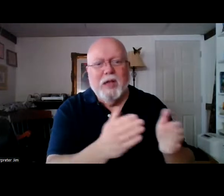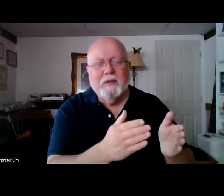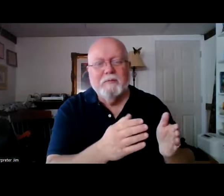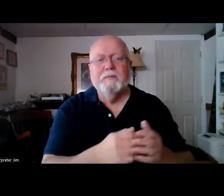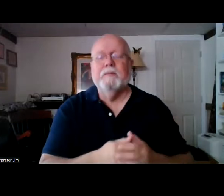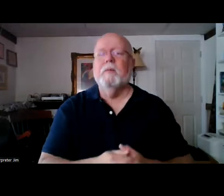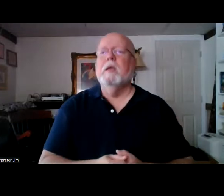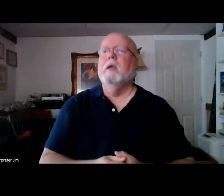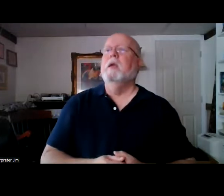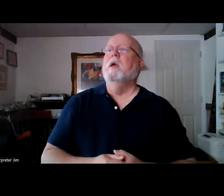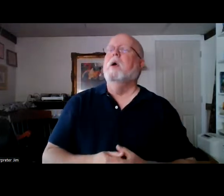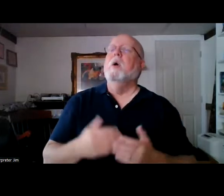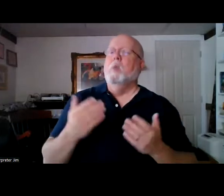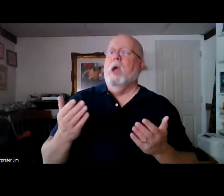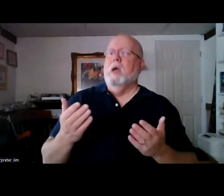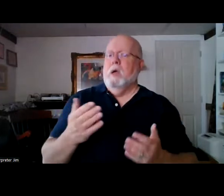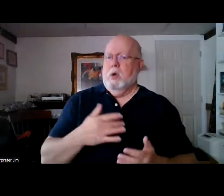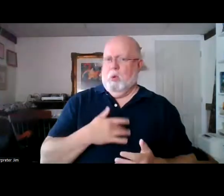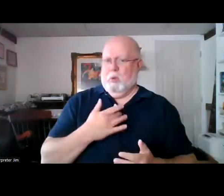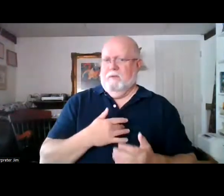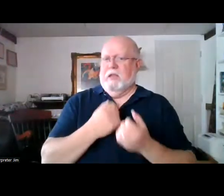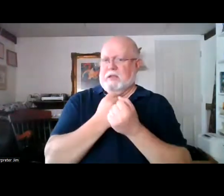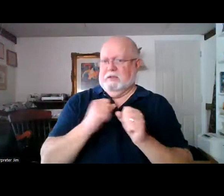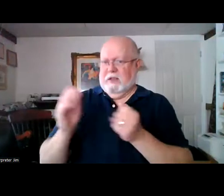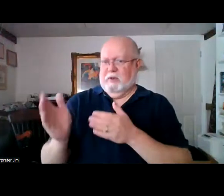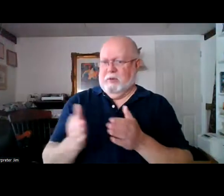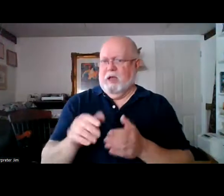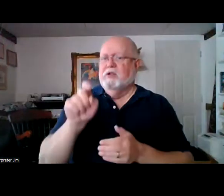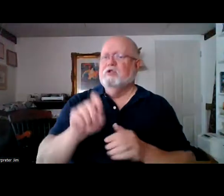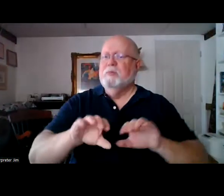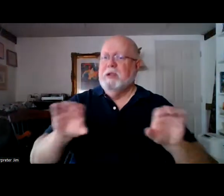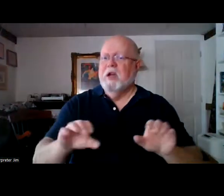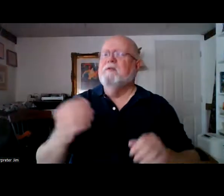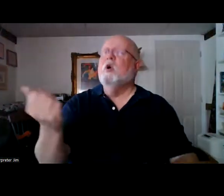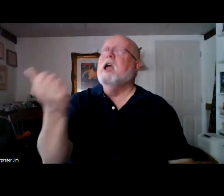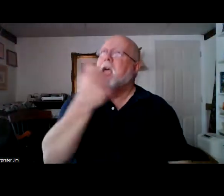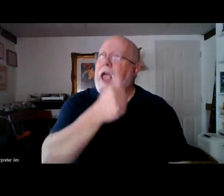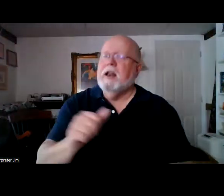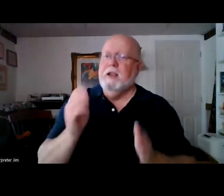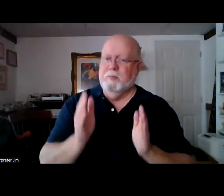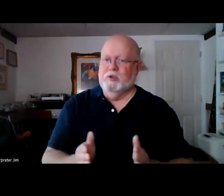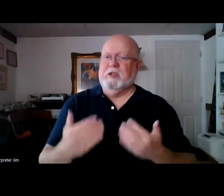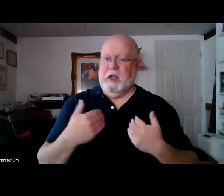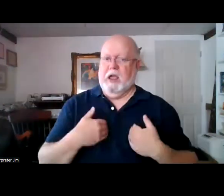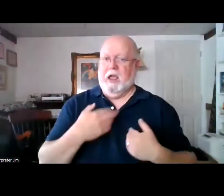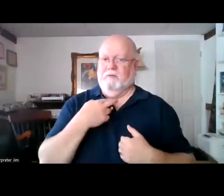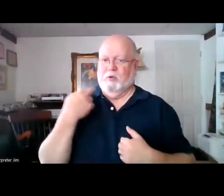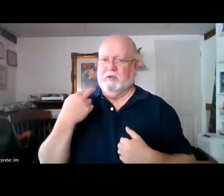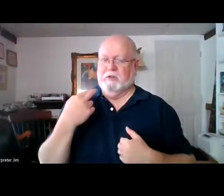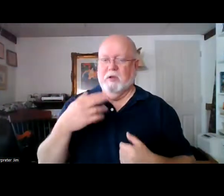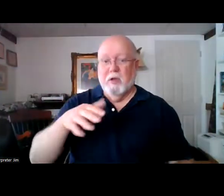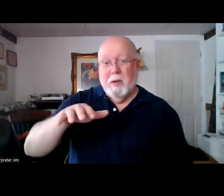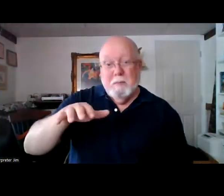So we feel that safety plans should be done for everybody who is at risk. At moderate or high risk